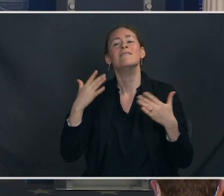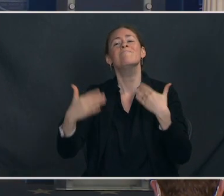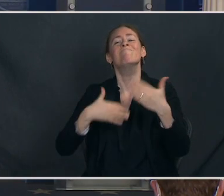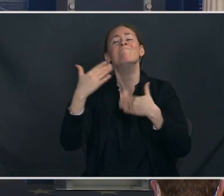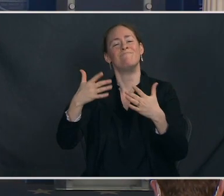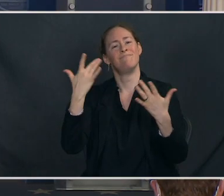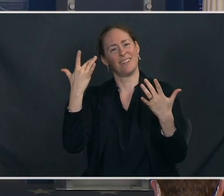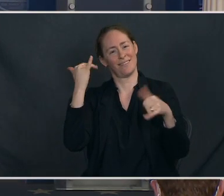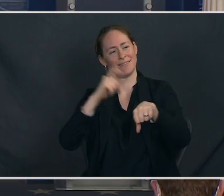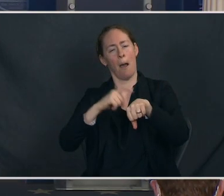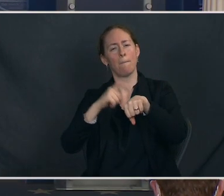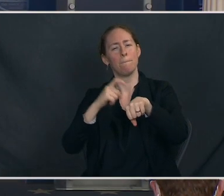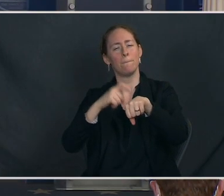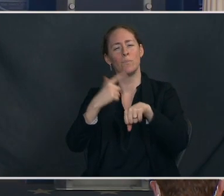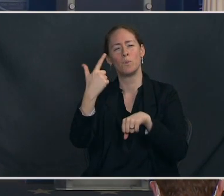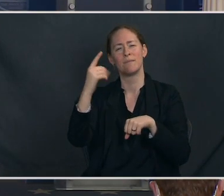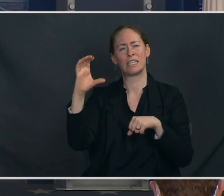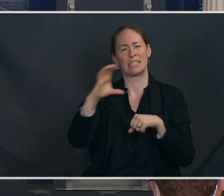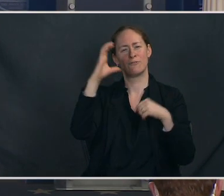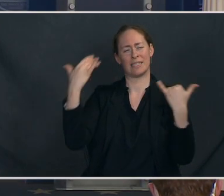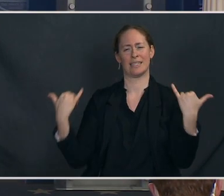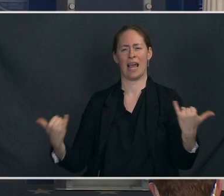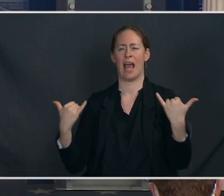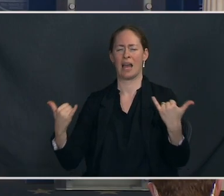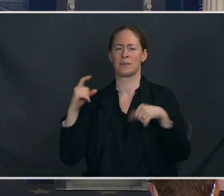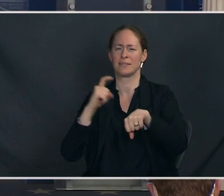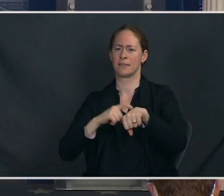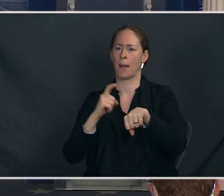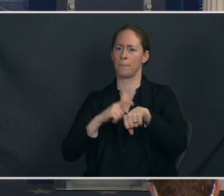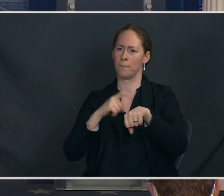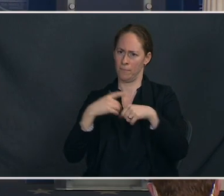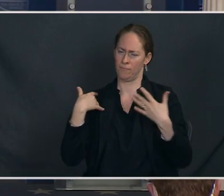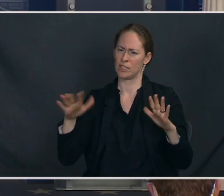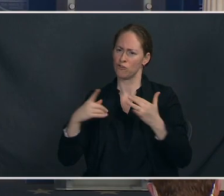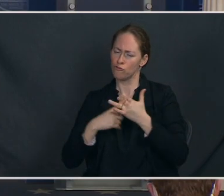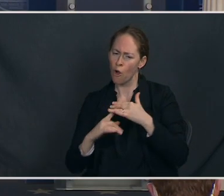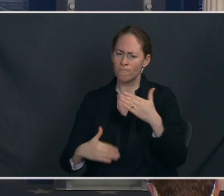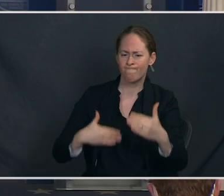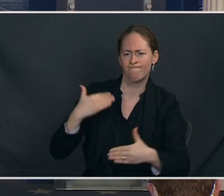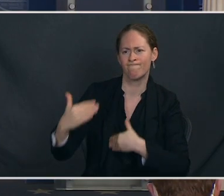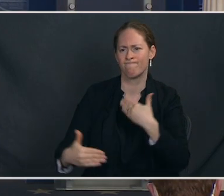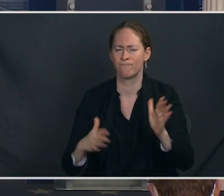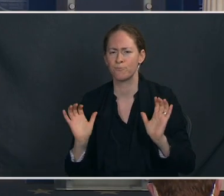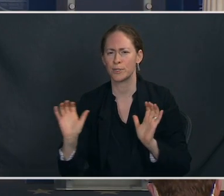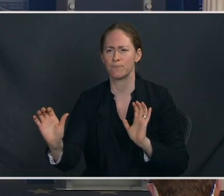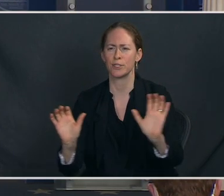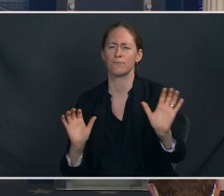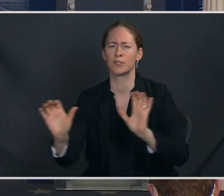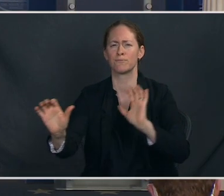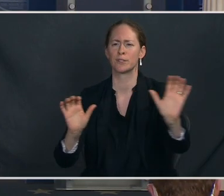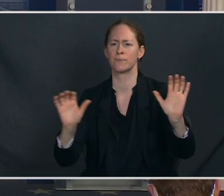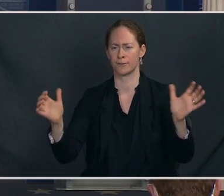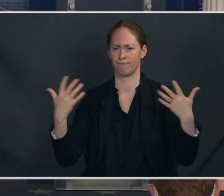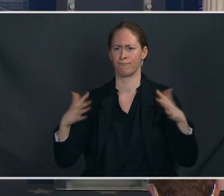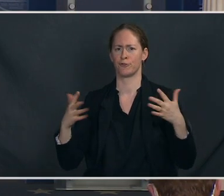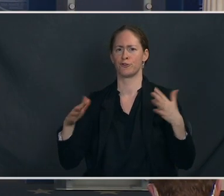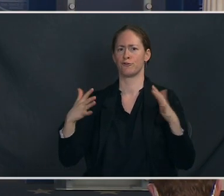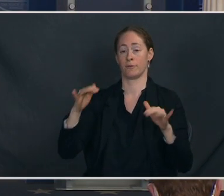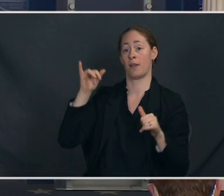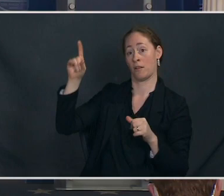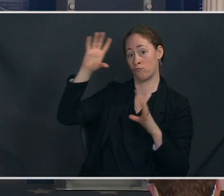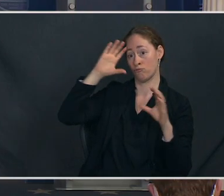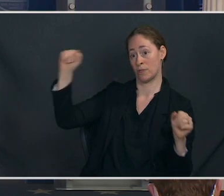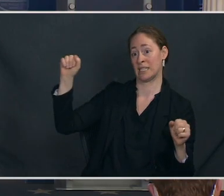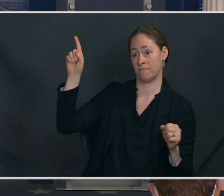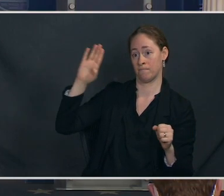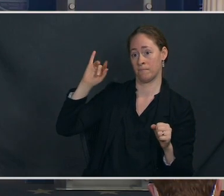the ground running to embed equity throughout the administration. On day one, the president signed an executive order directing